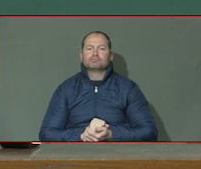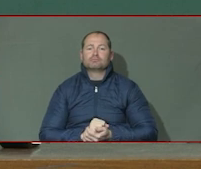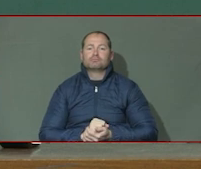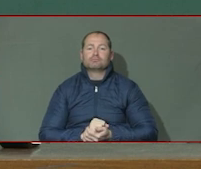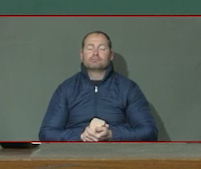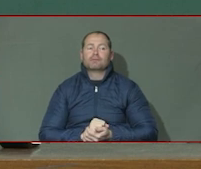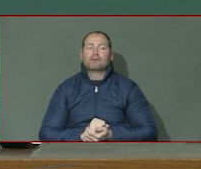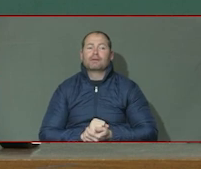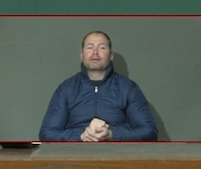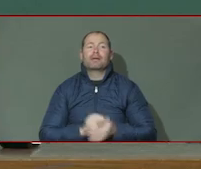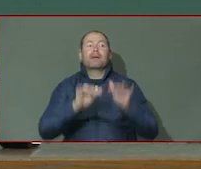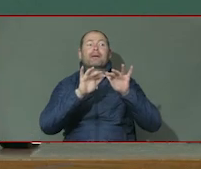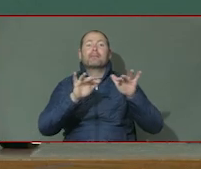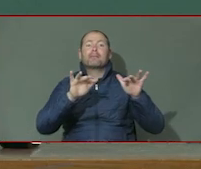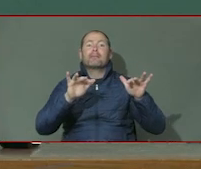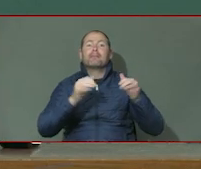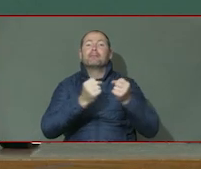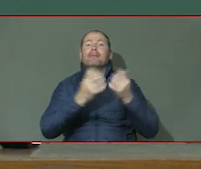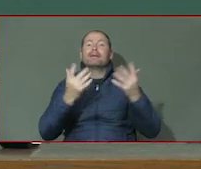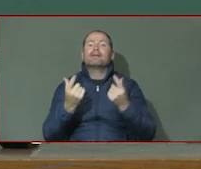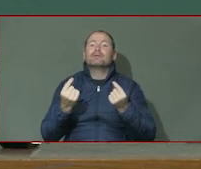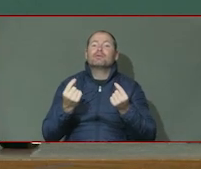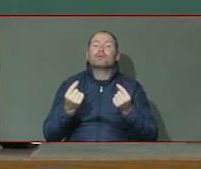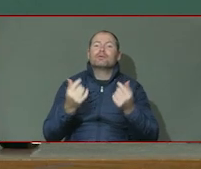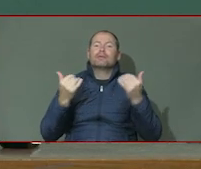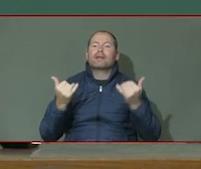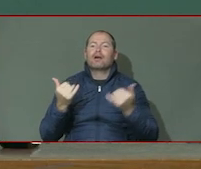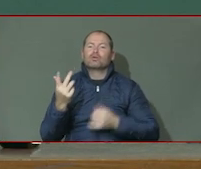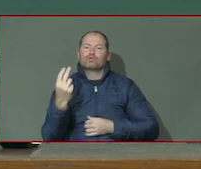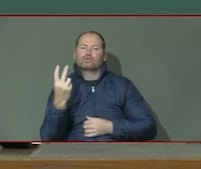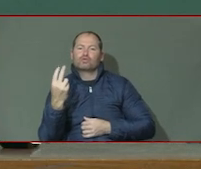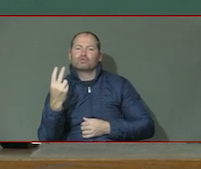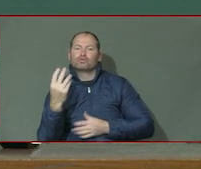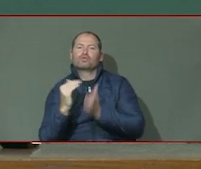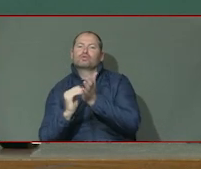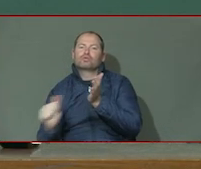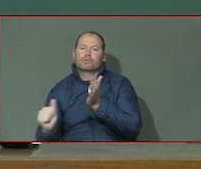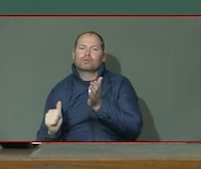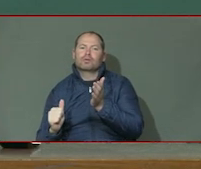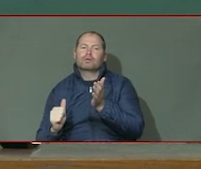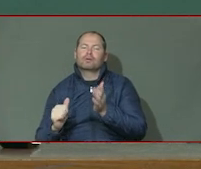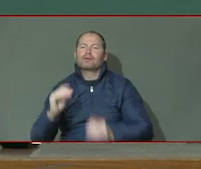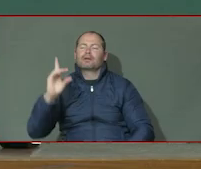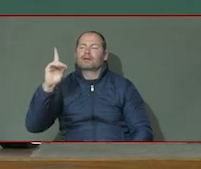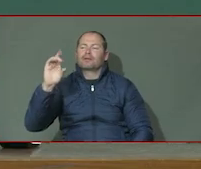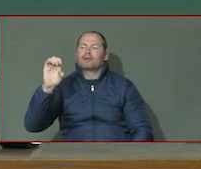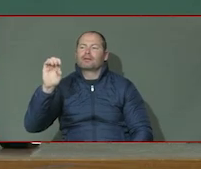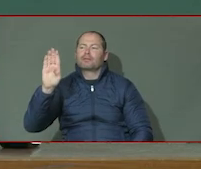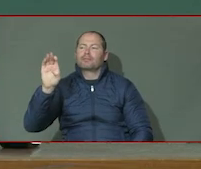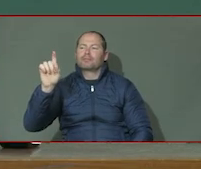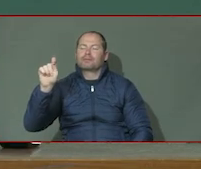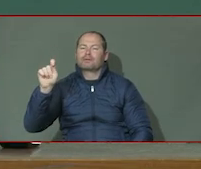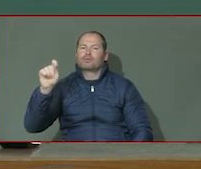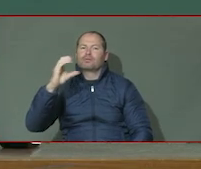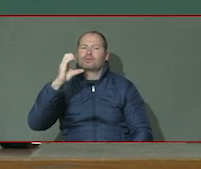Most learners, they see debit and credit and they subtract those two figures because they see debit and credit. And